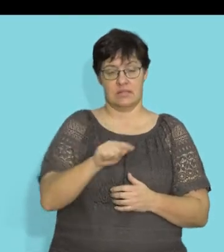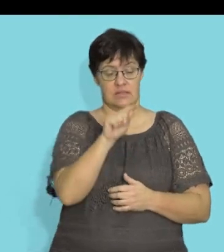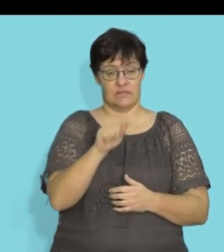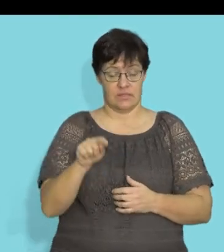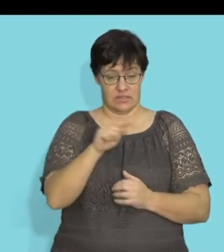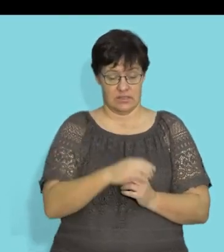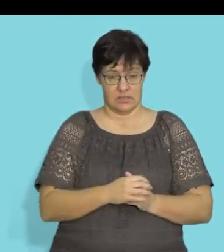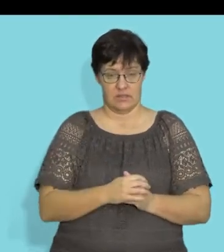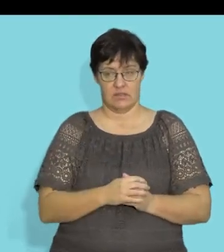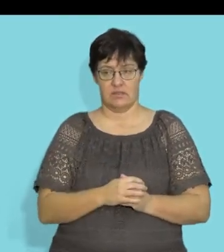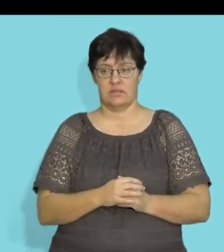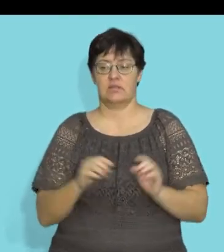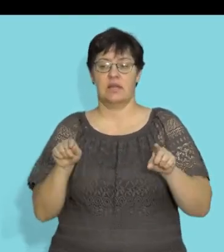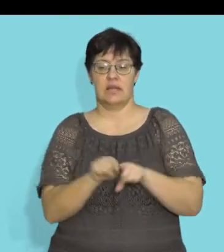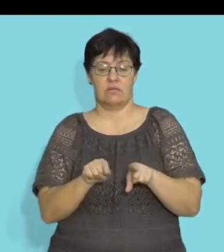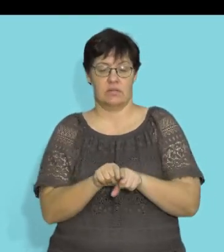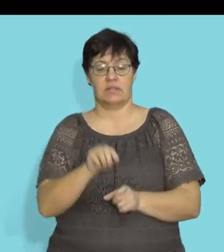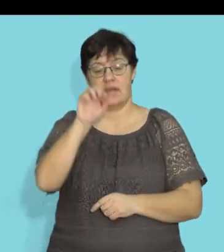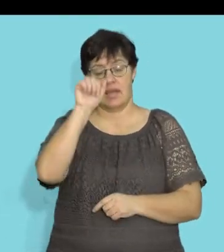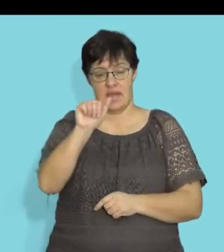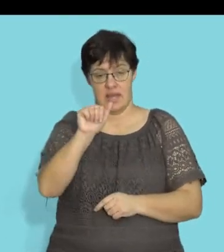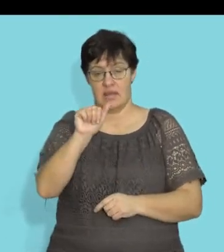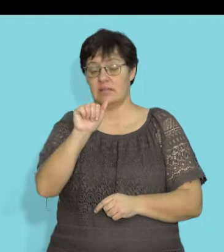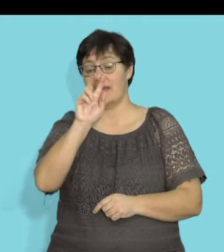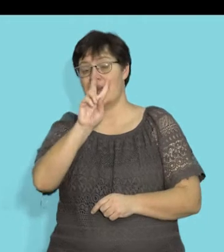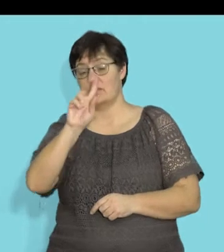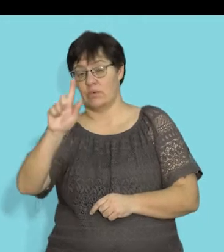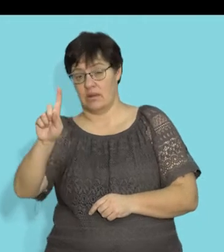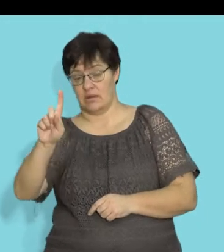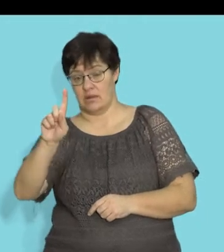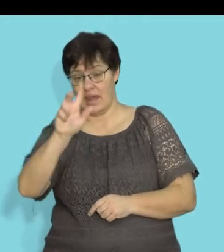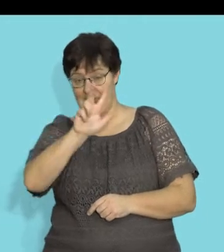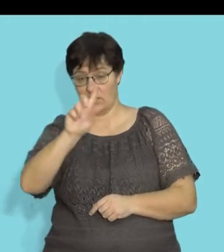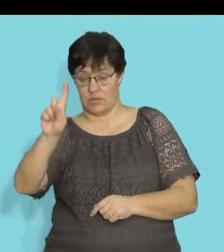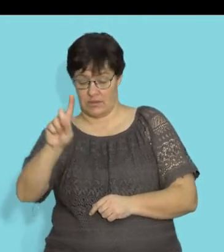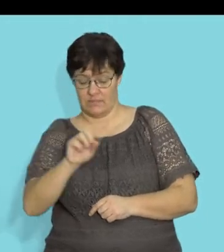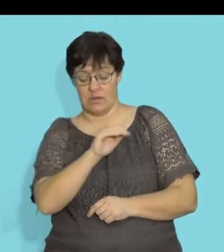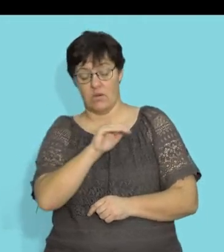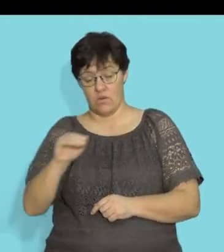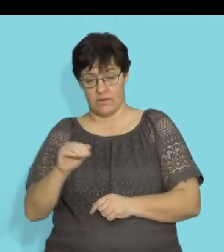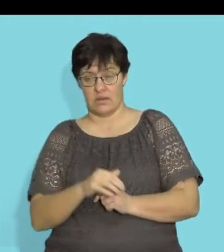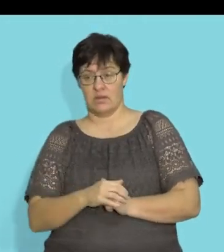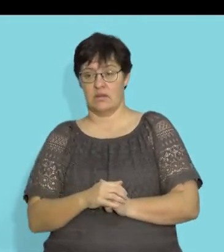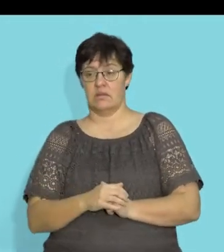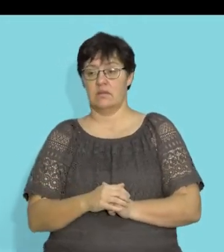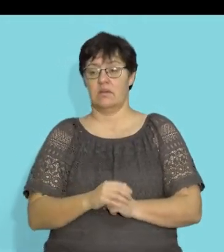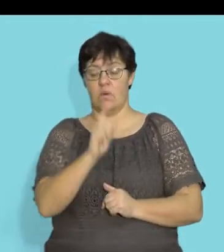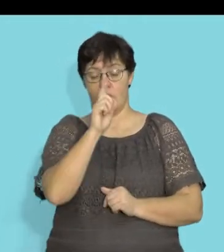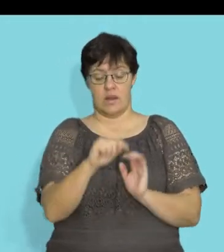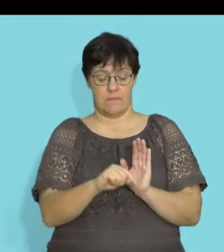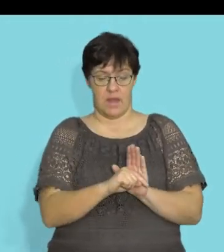to infinity will be equal to A, which is 81, over